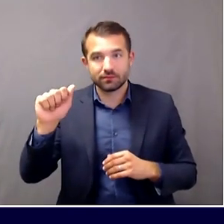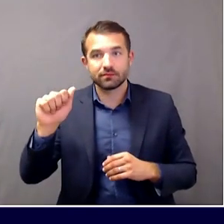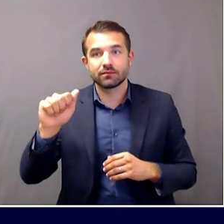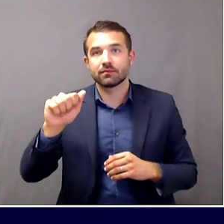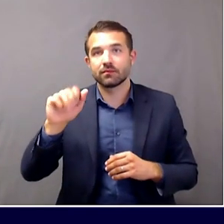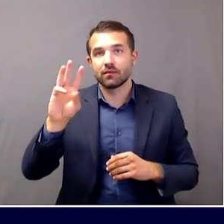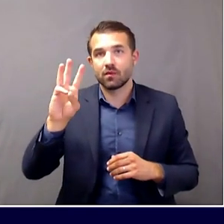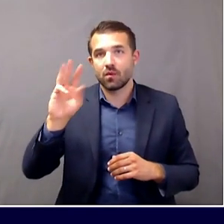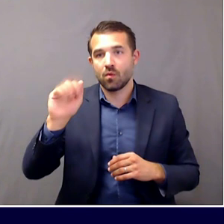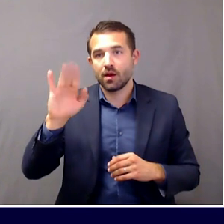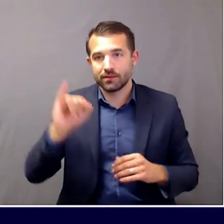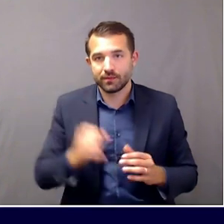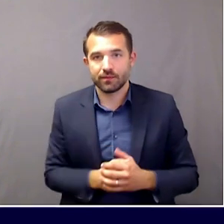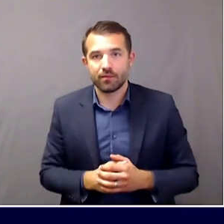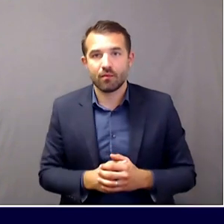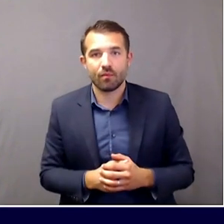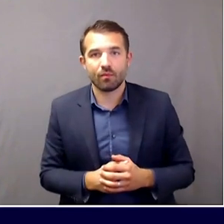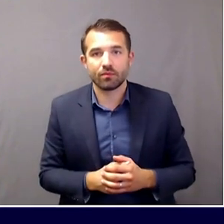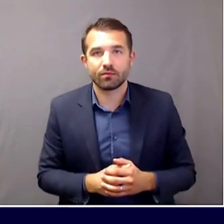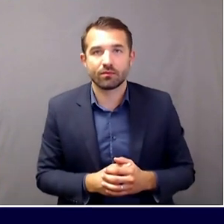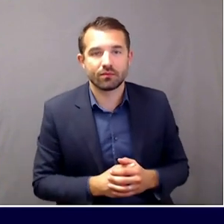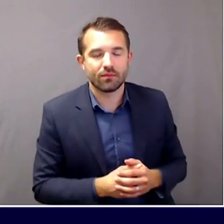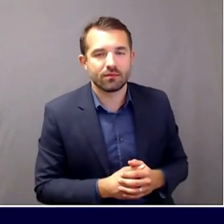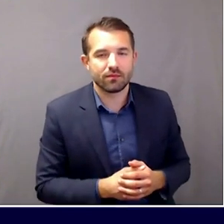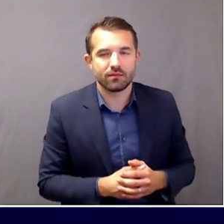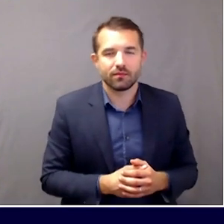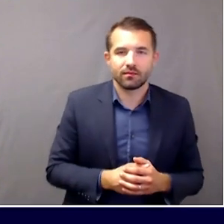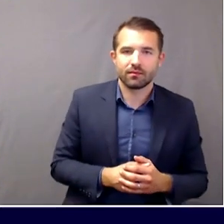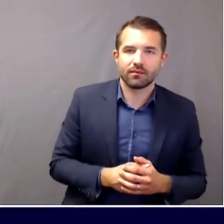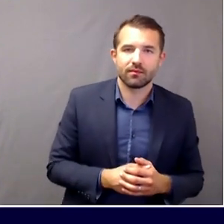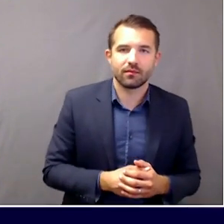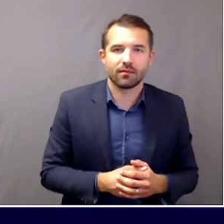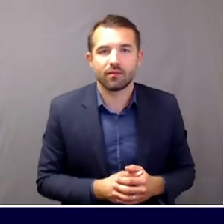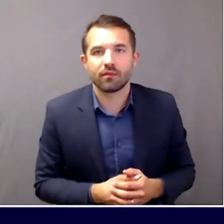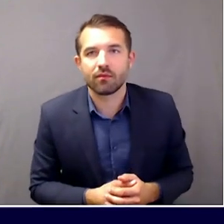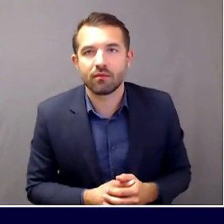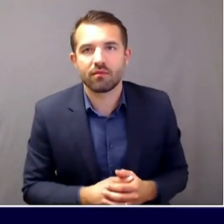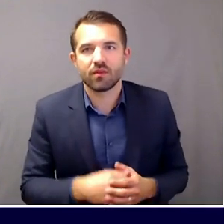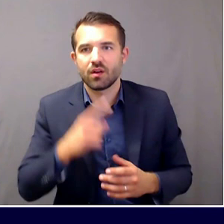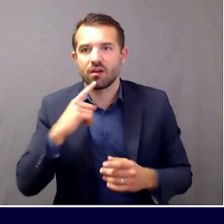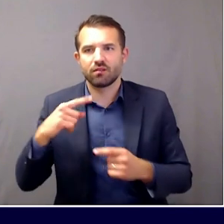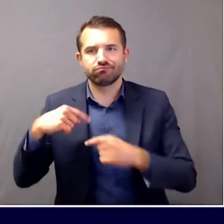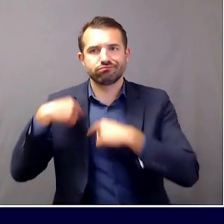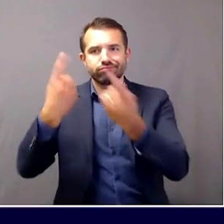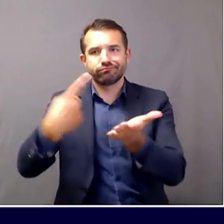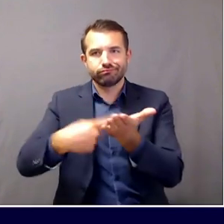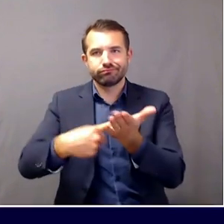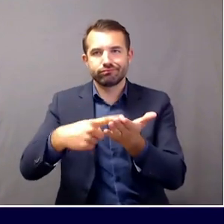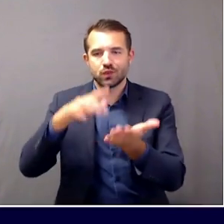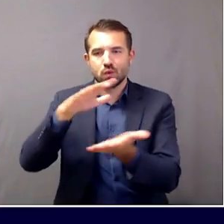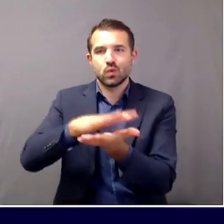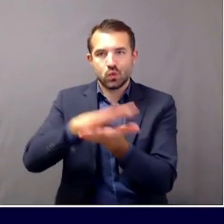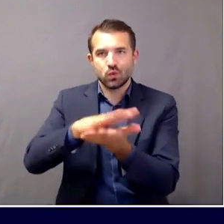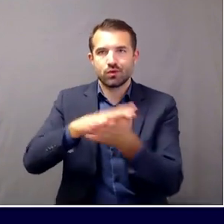Thanks, Dr. Shah. We talked a little bit about, some outbreaks, at schools. Some schools have seen cases, and we've talked about